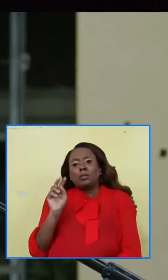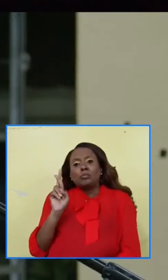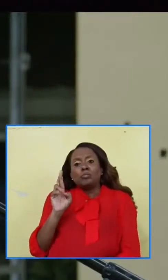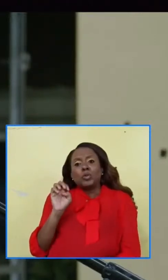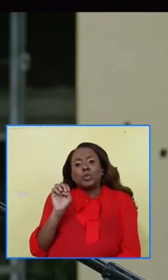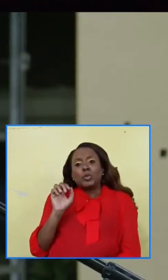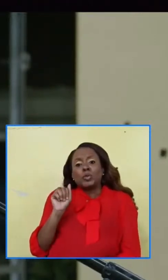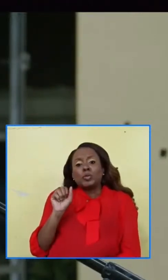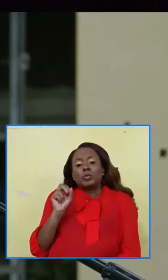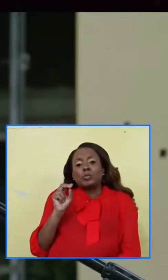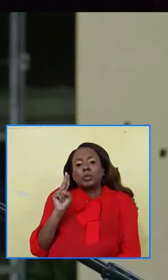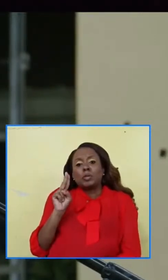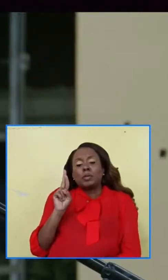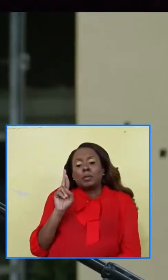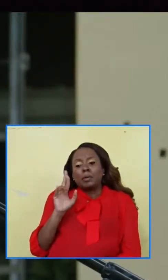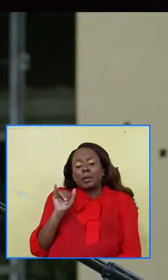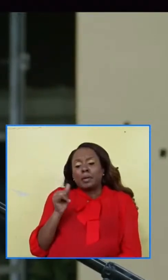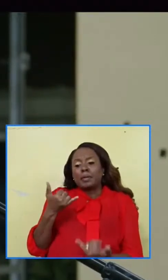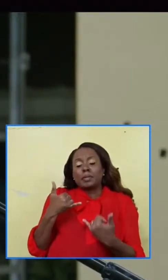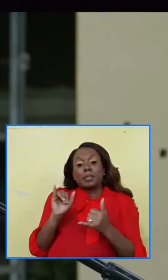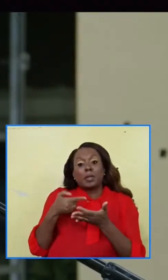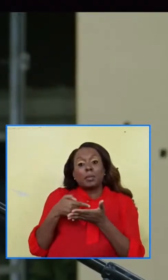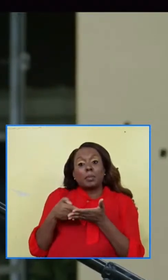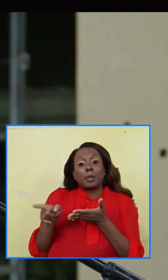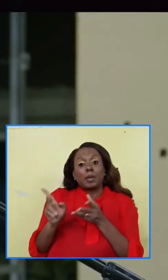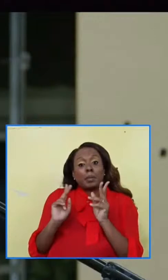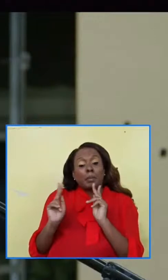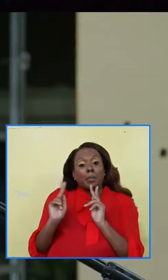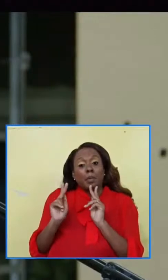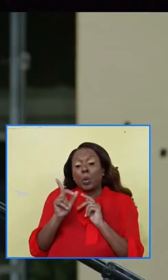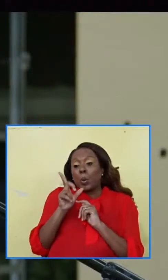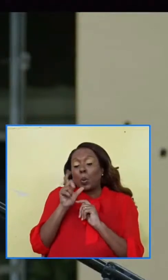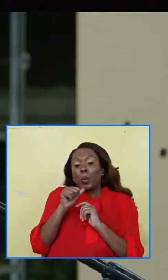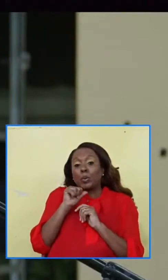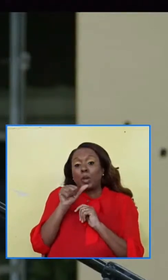giving out money to the non-contributors in that case?